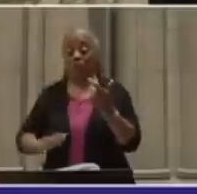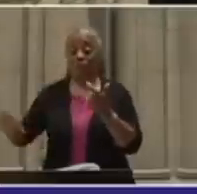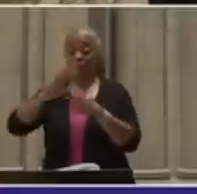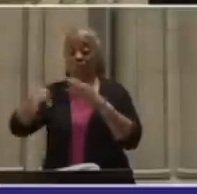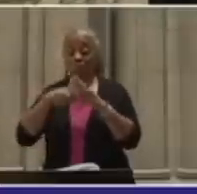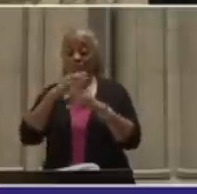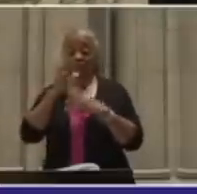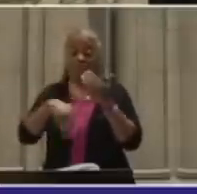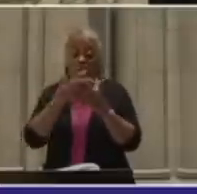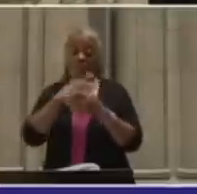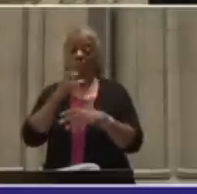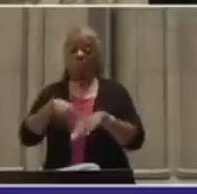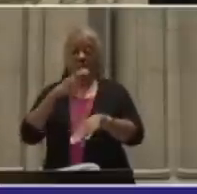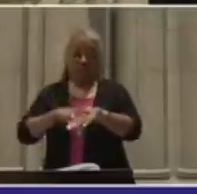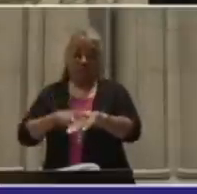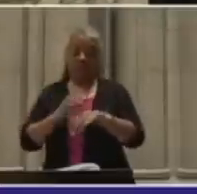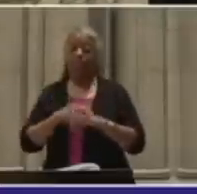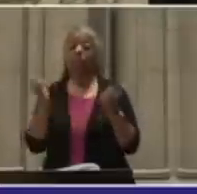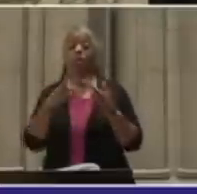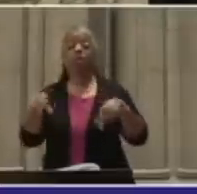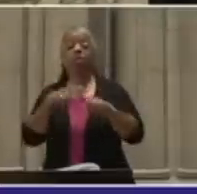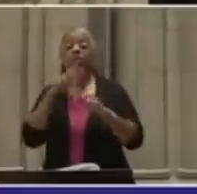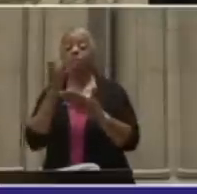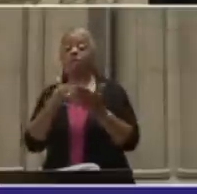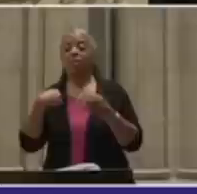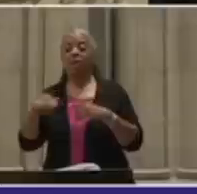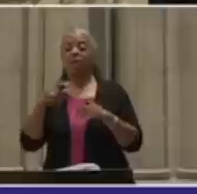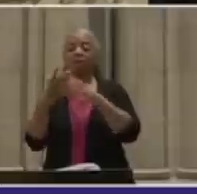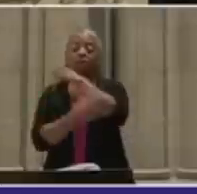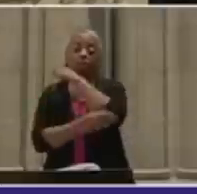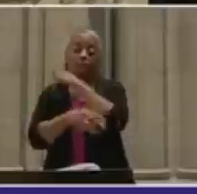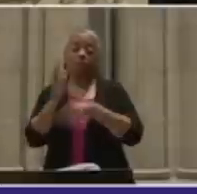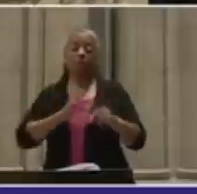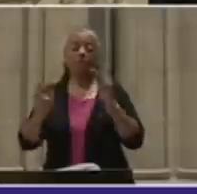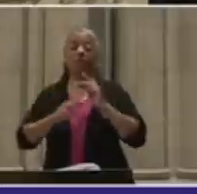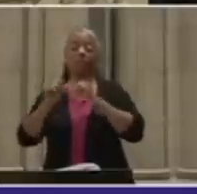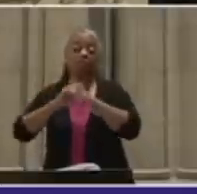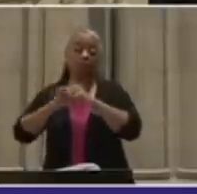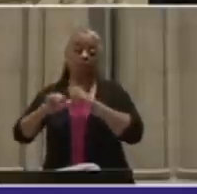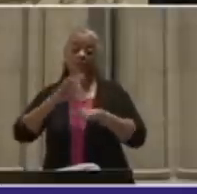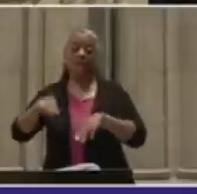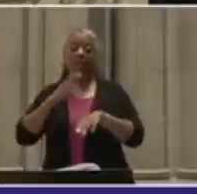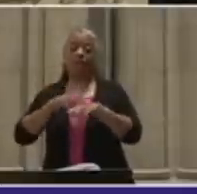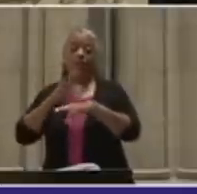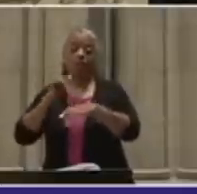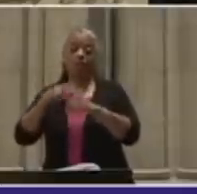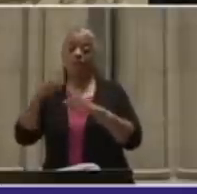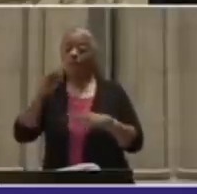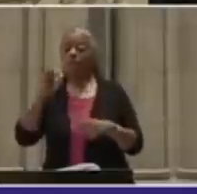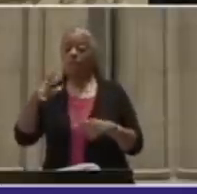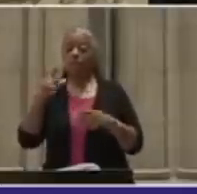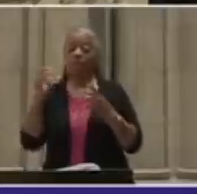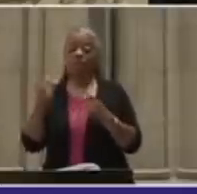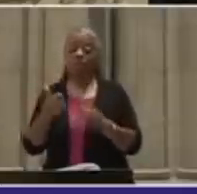nation, and to all of you who are part of the Poor People's Campaign, a national call for moral revival,